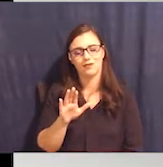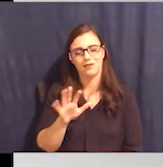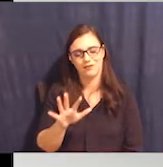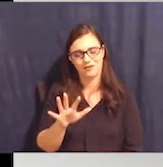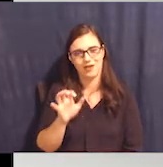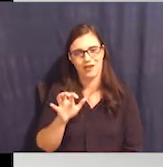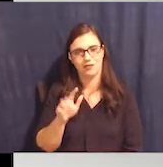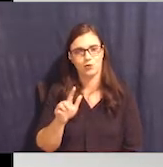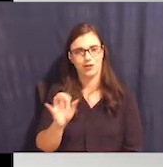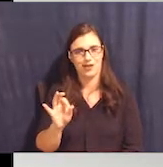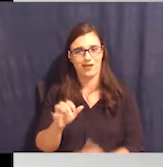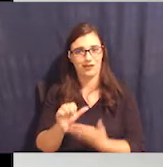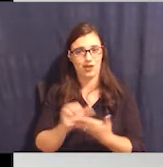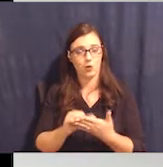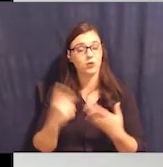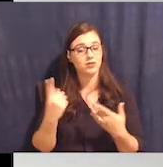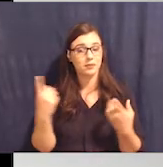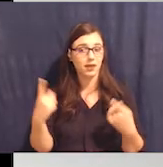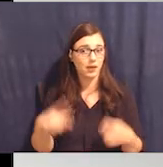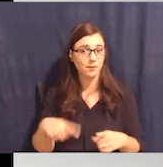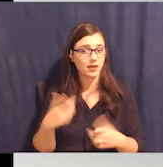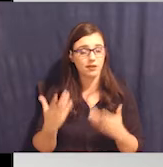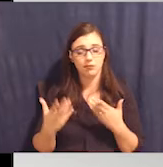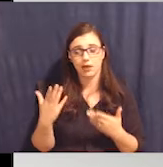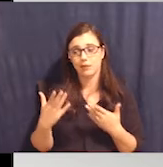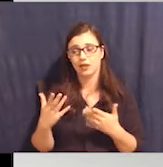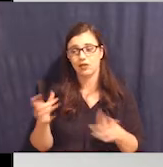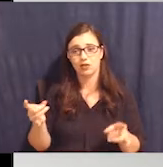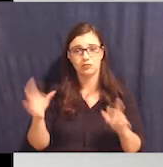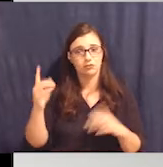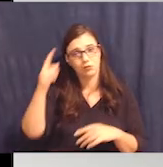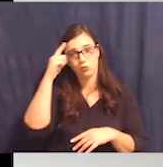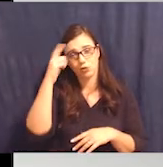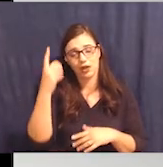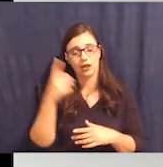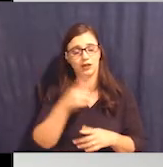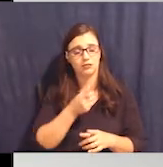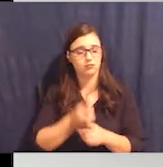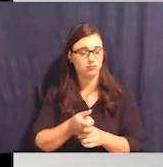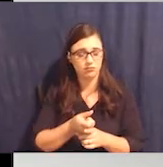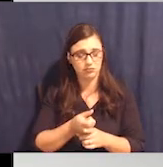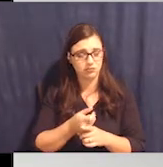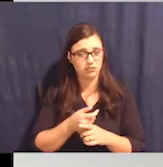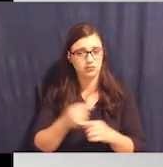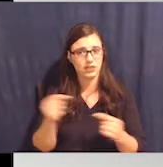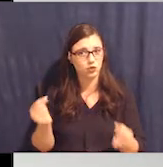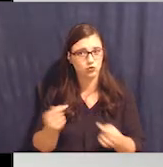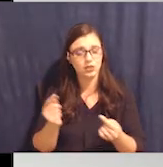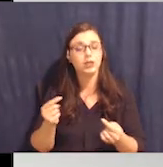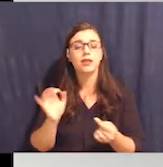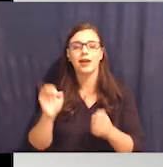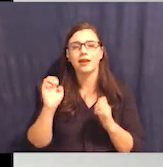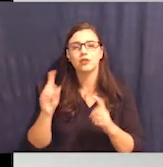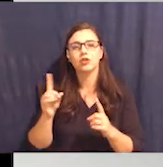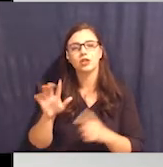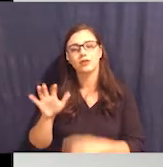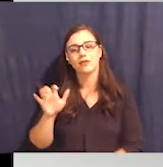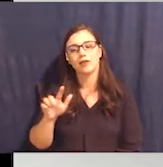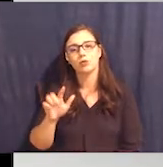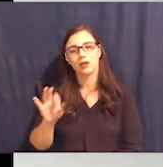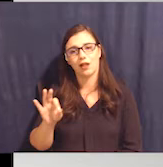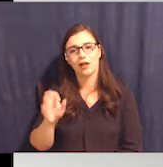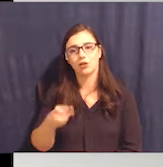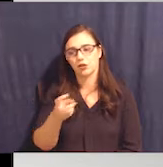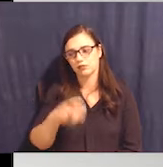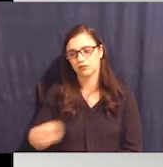educational 529 account and something happened, maybe God forbid a traumatic brain injury, you can roll over the